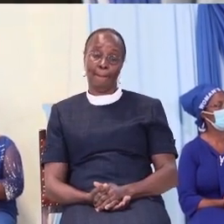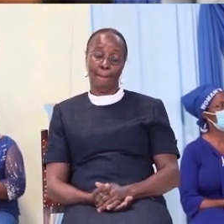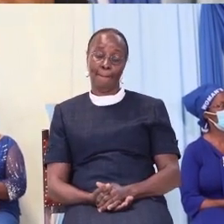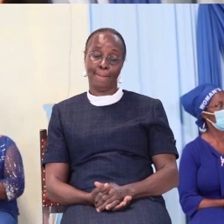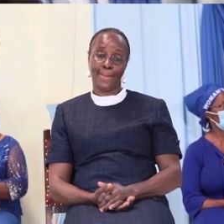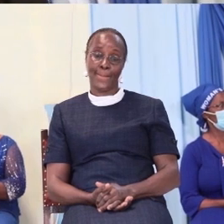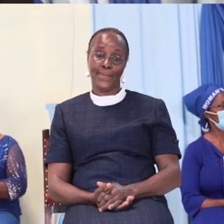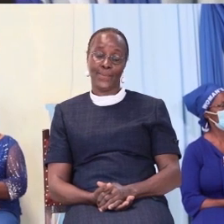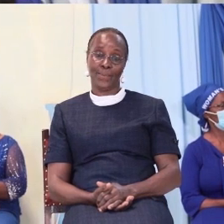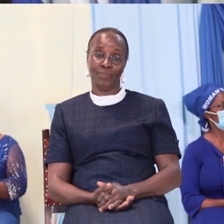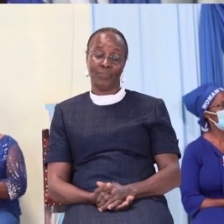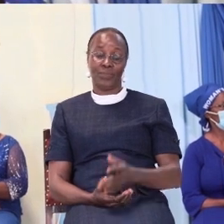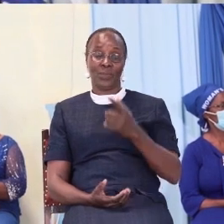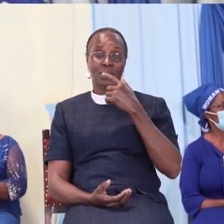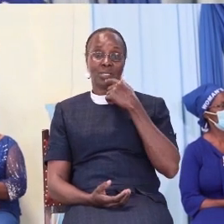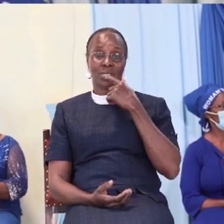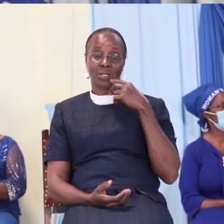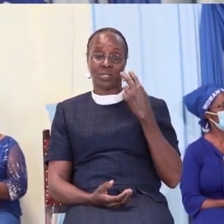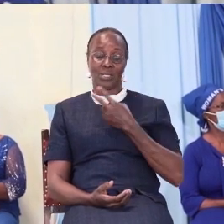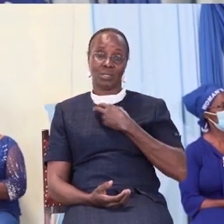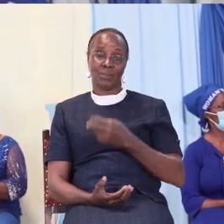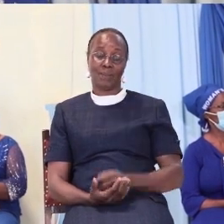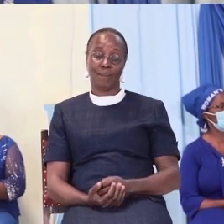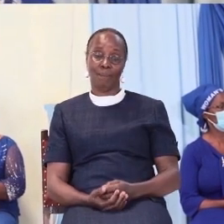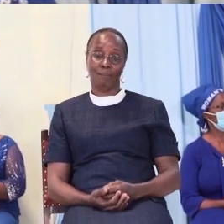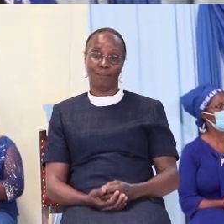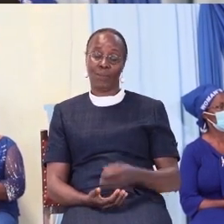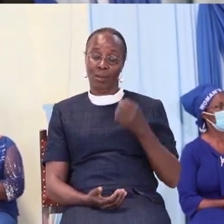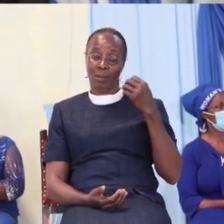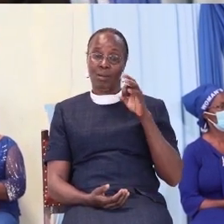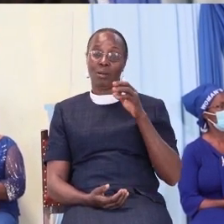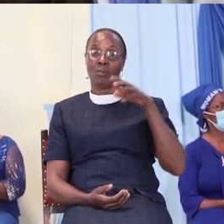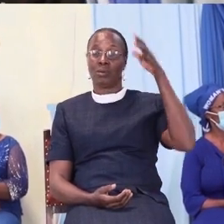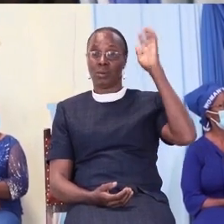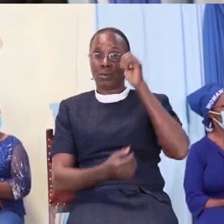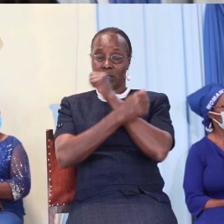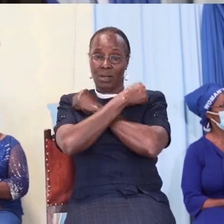it always describes to us of God's love